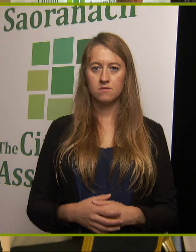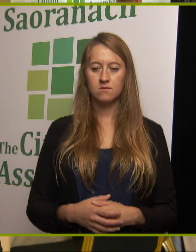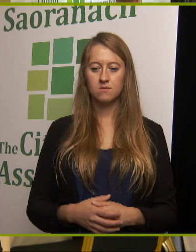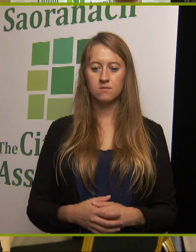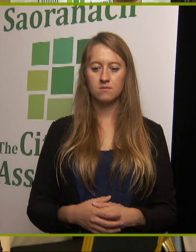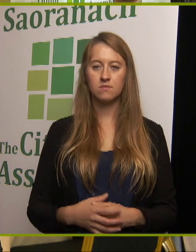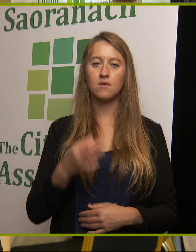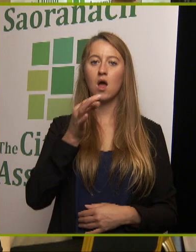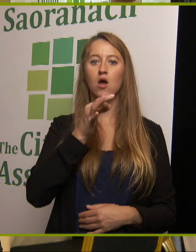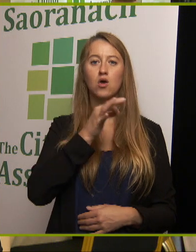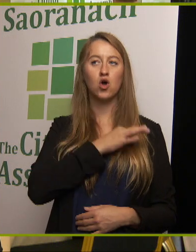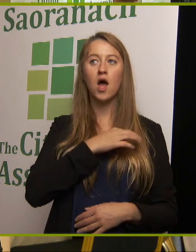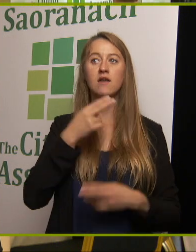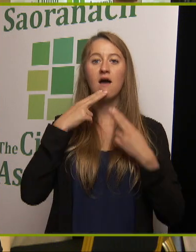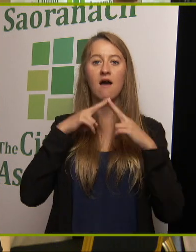Good afternoon, everybody.